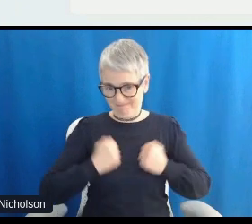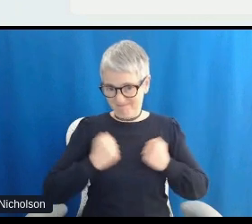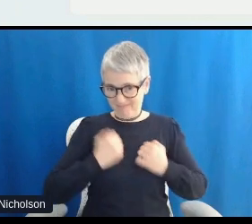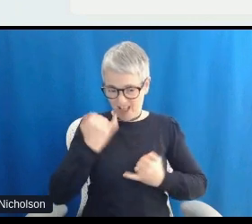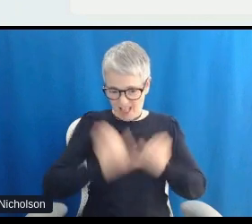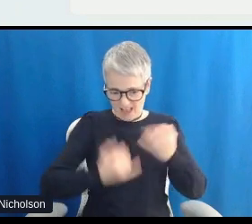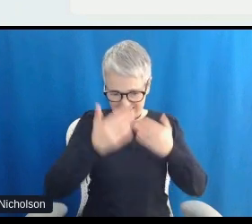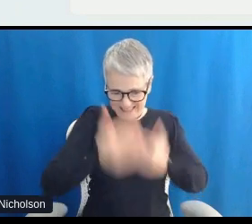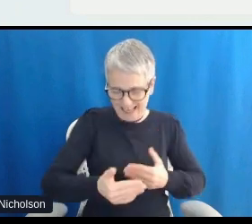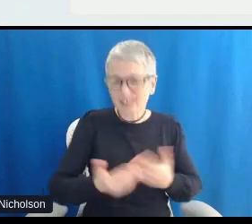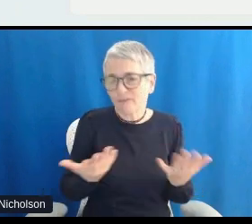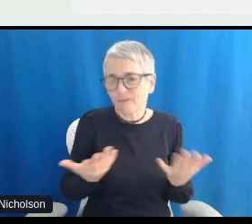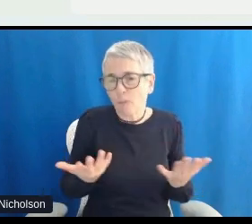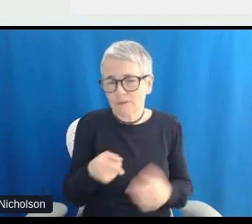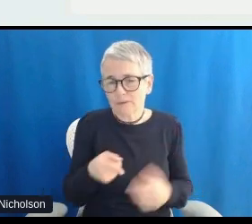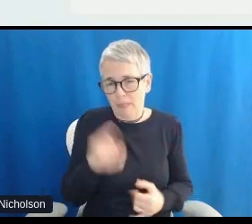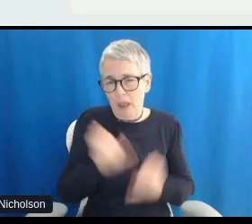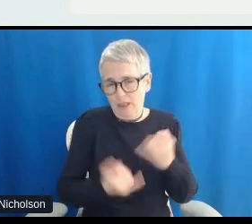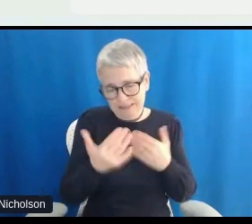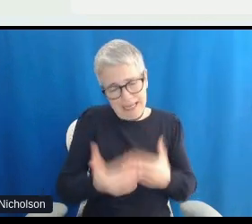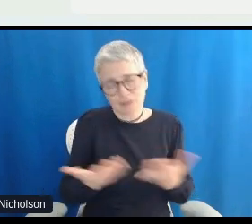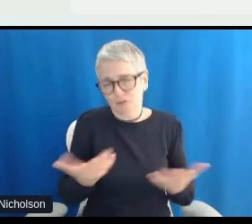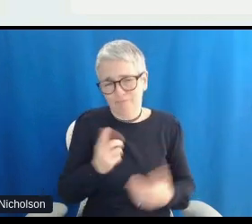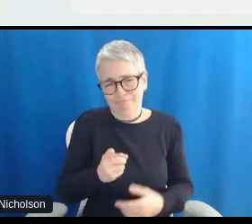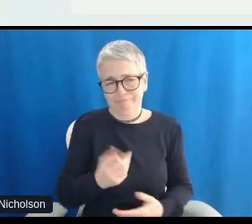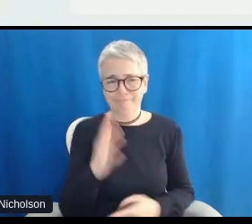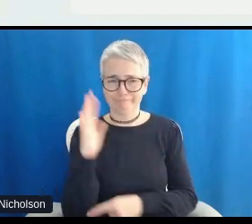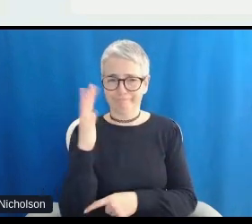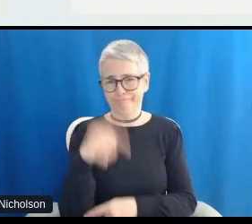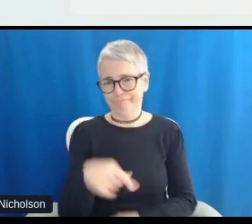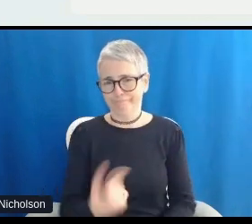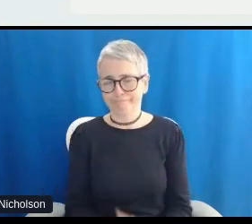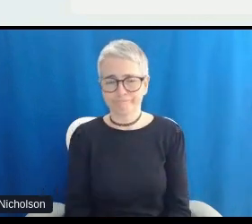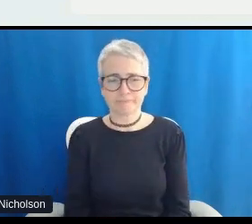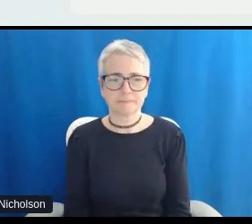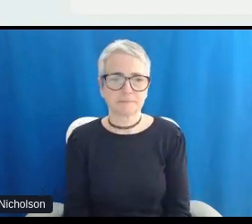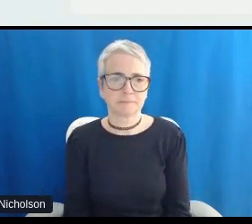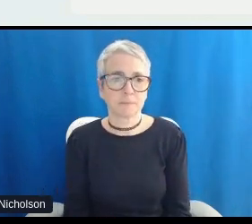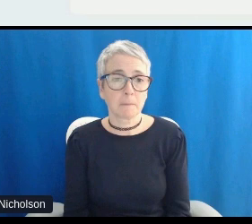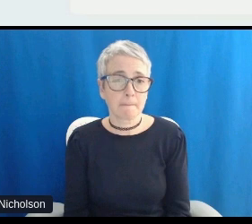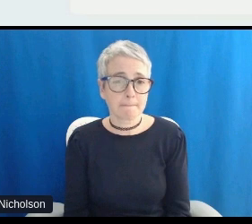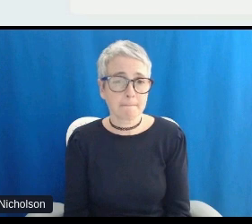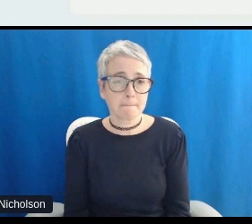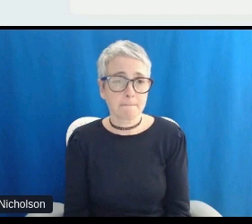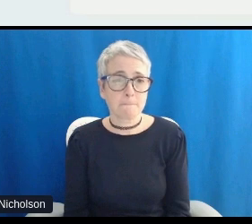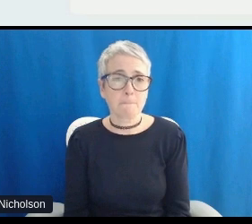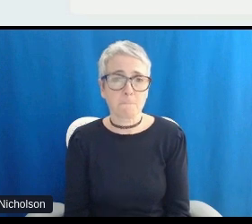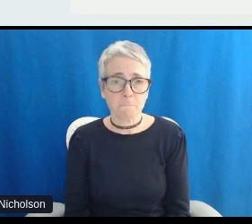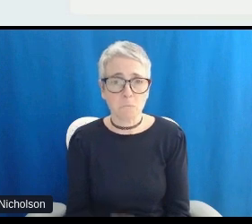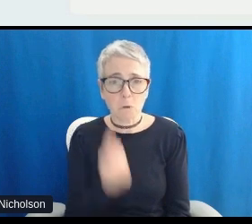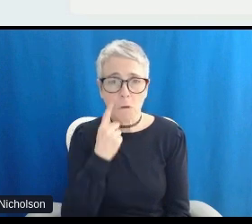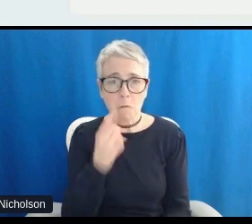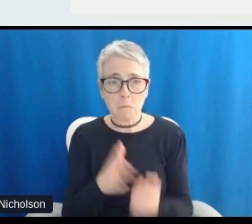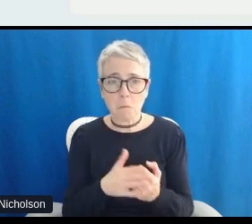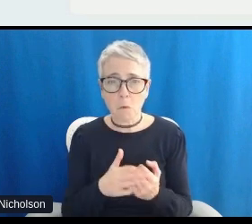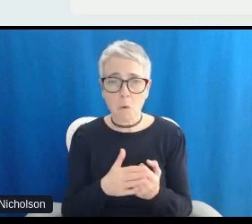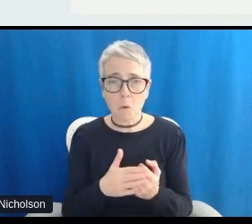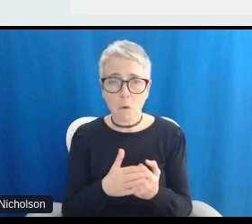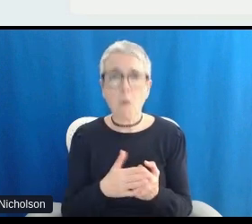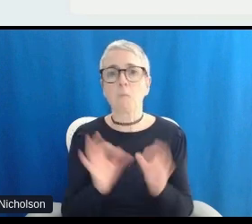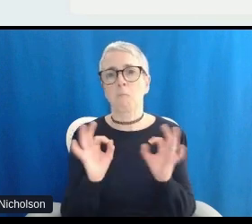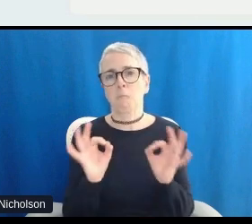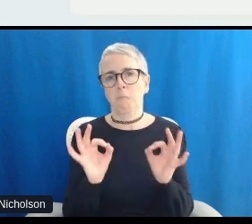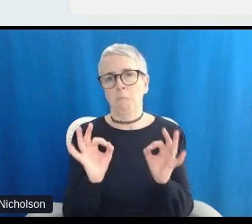growth. So just wait for a couple more votes if there's any coming in. Fantastic. So